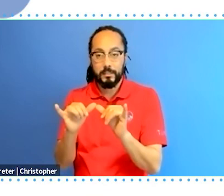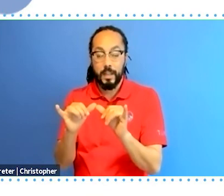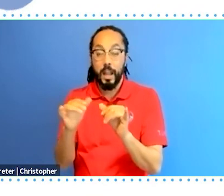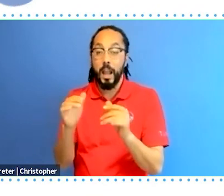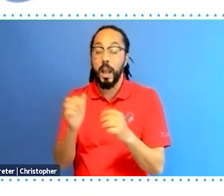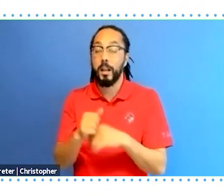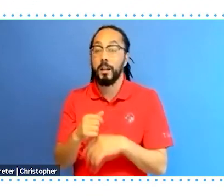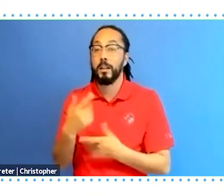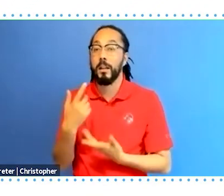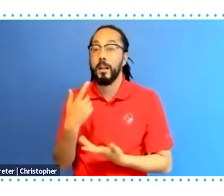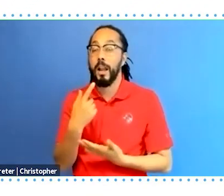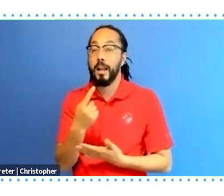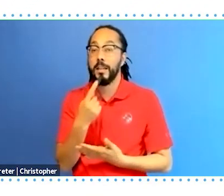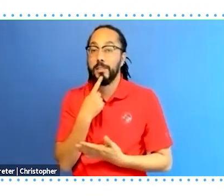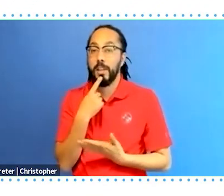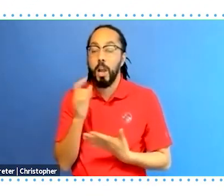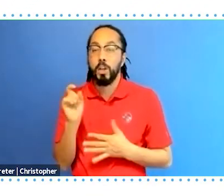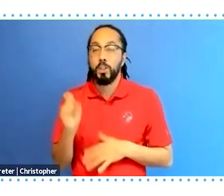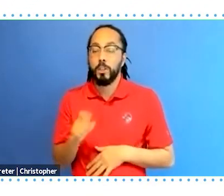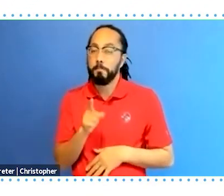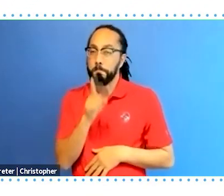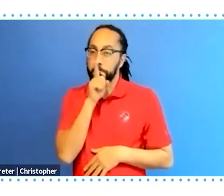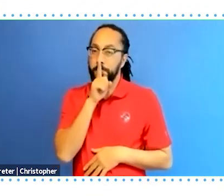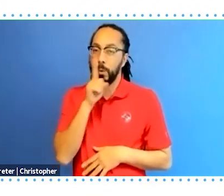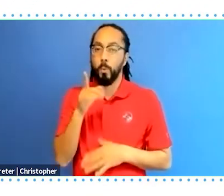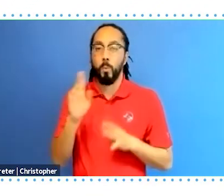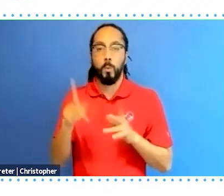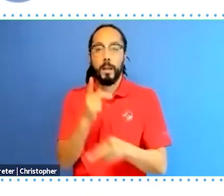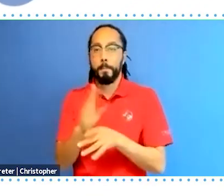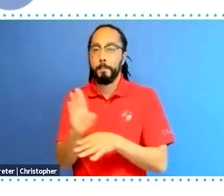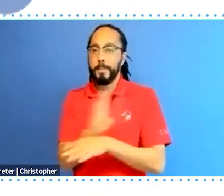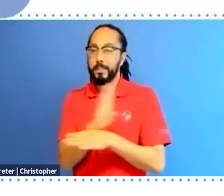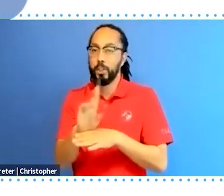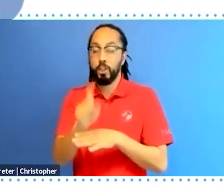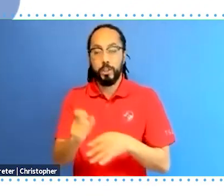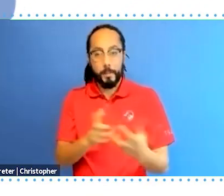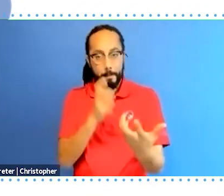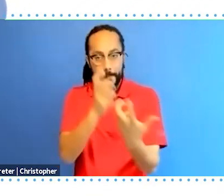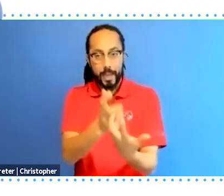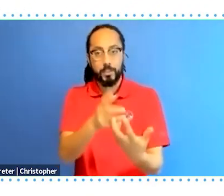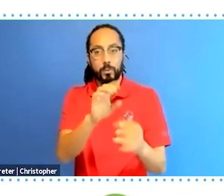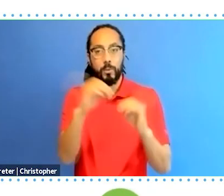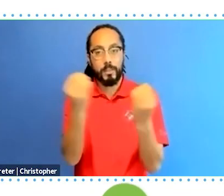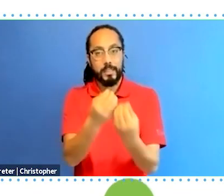should say what the business entity should be. I think the business mm-hmm. entity should match the needs of the organization.